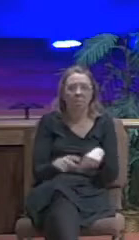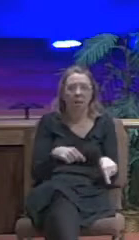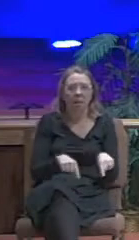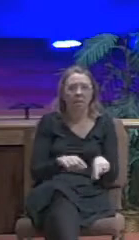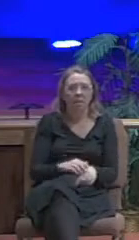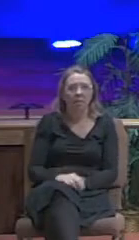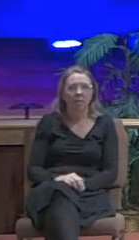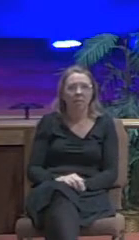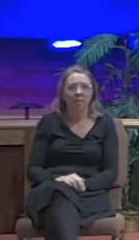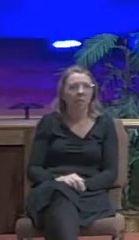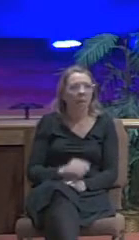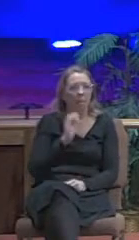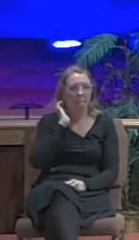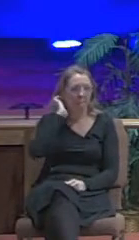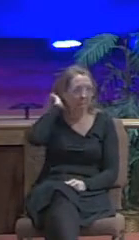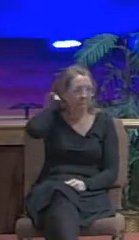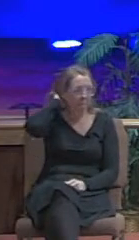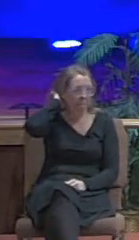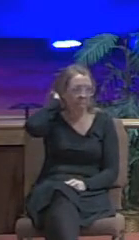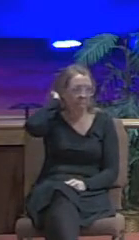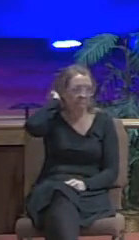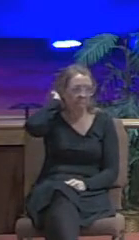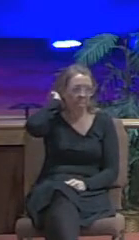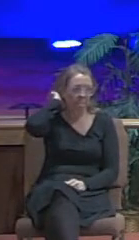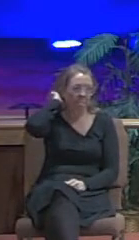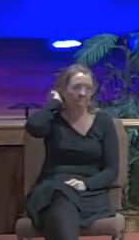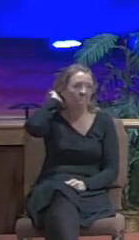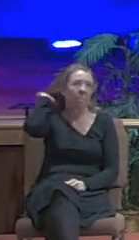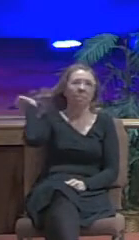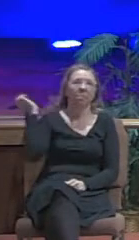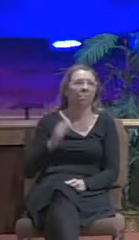respecting authority. Blessed are the